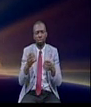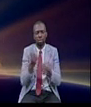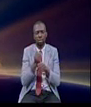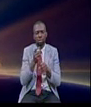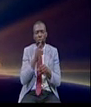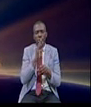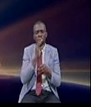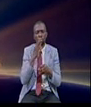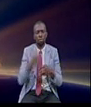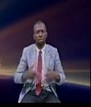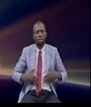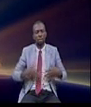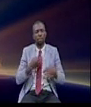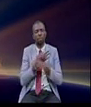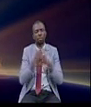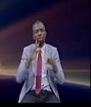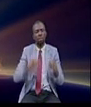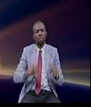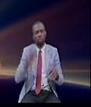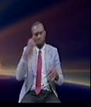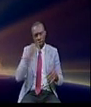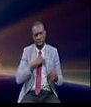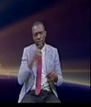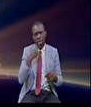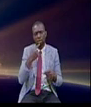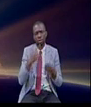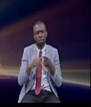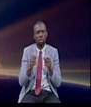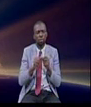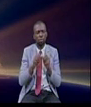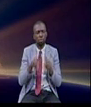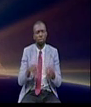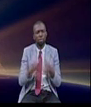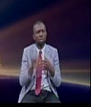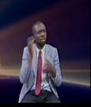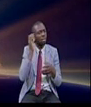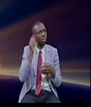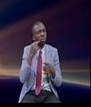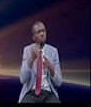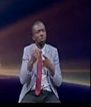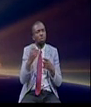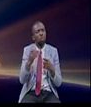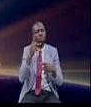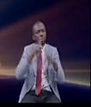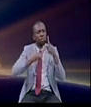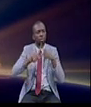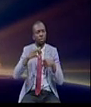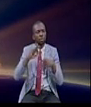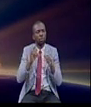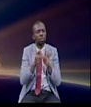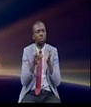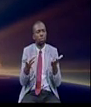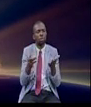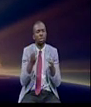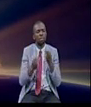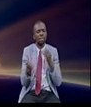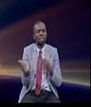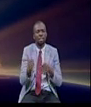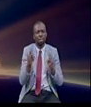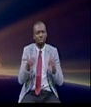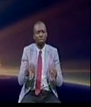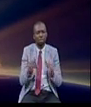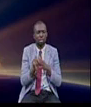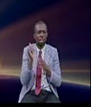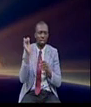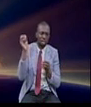life freely. For I testify unto every man that heareth the words of the prophecy of this book, if any man shall add unto